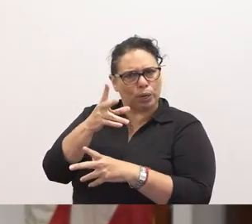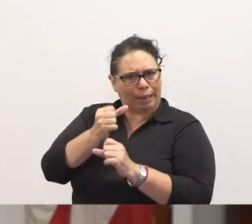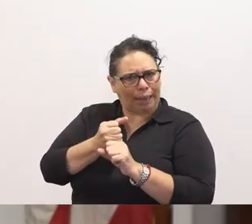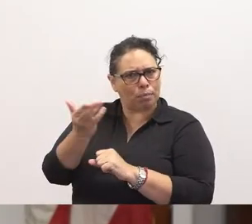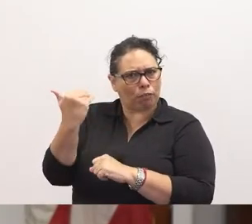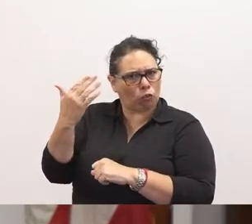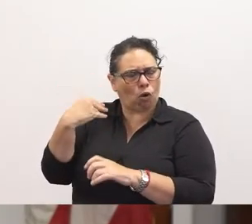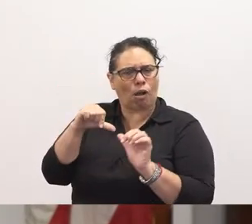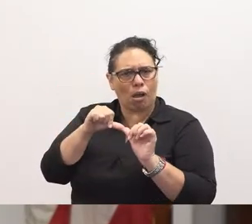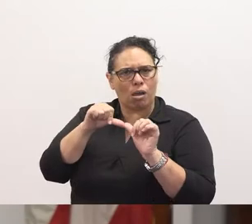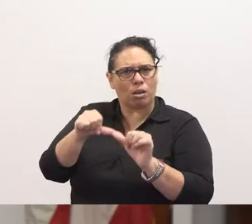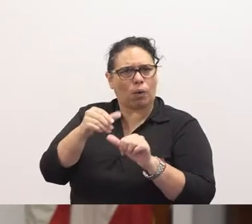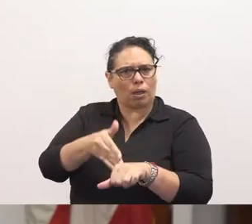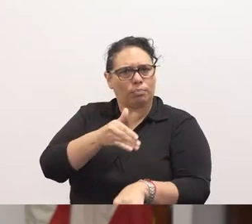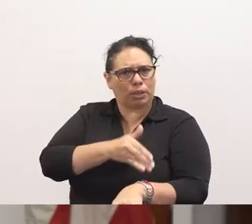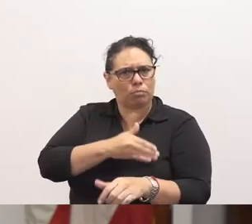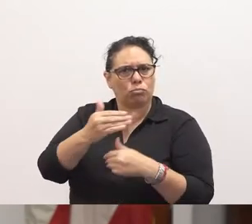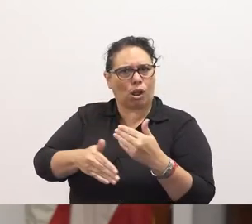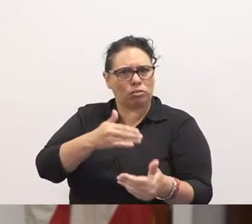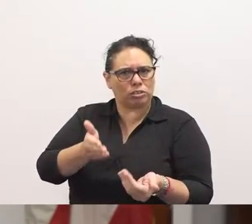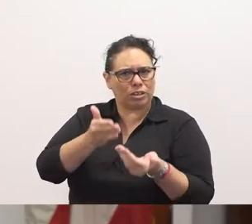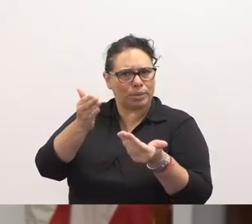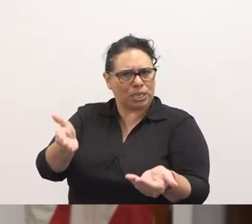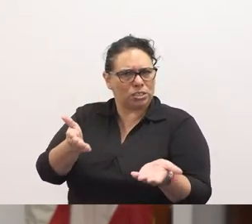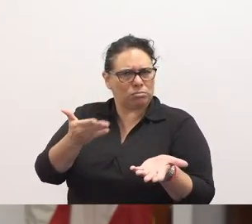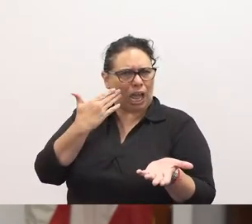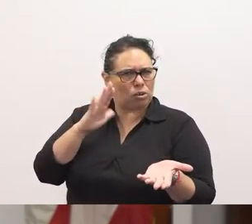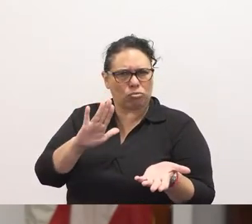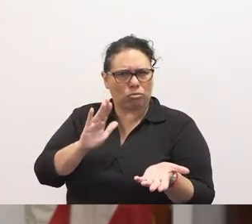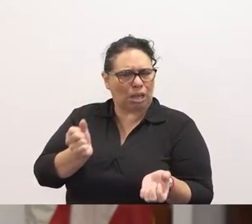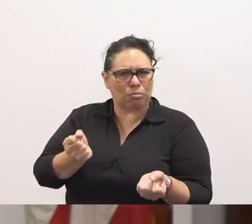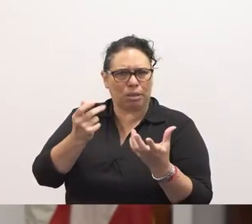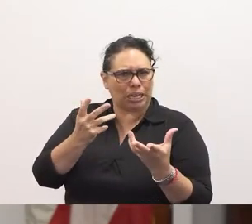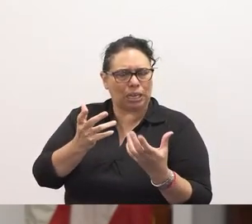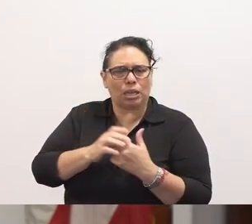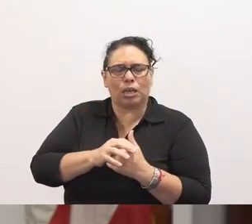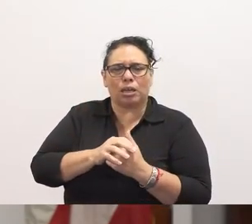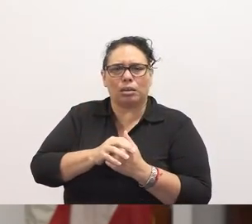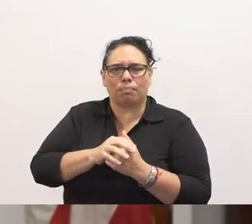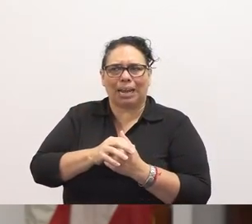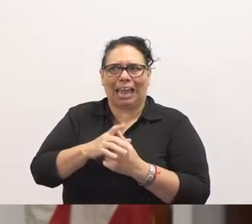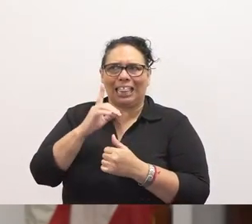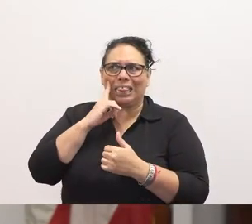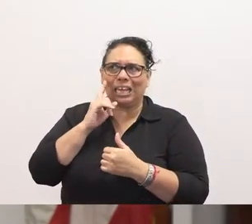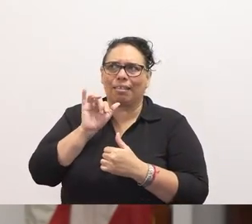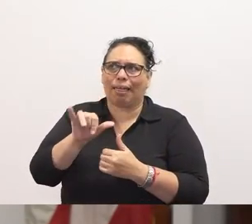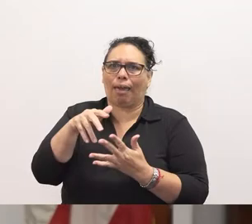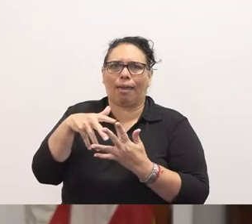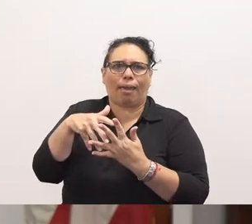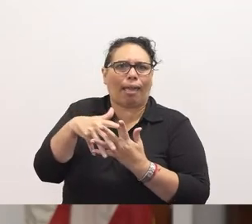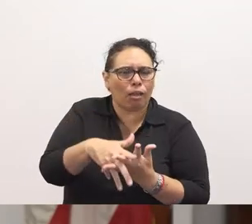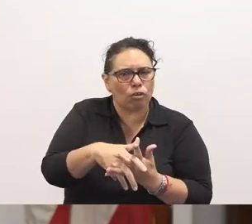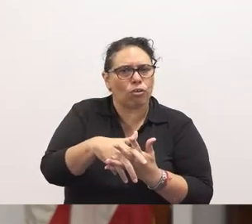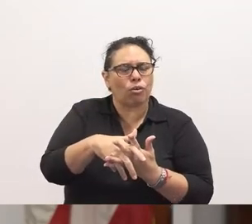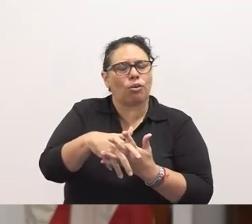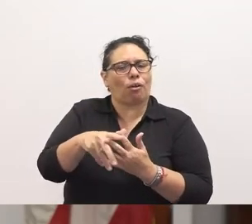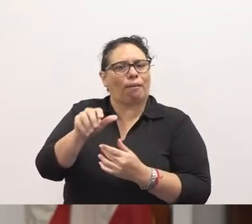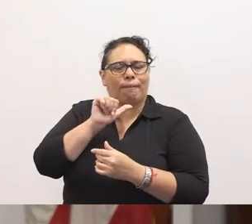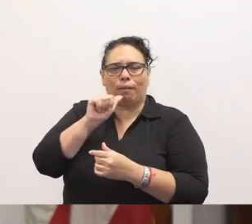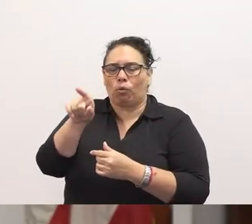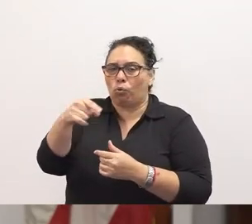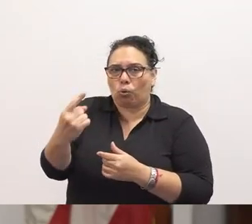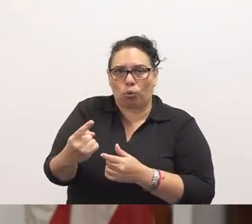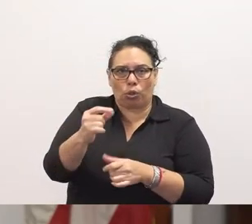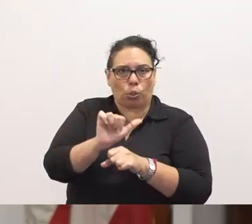ongoing updates and progress on the recommendations. I don't know how many we got, but I think that anchors not just the work of